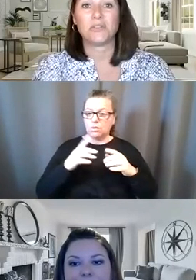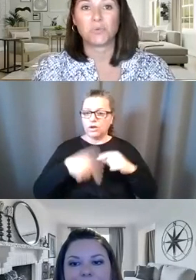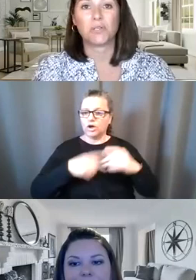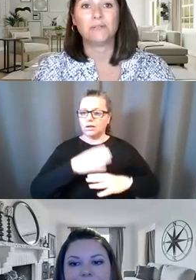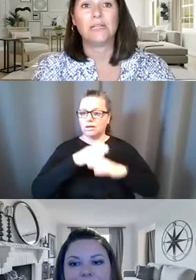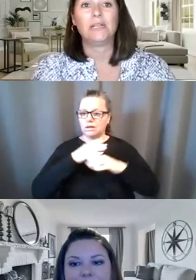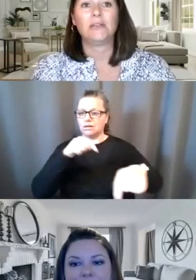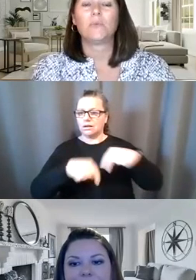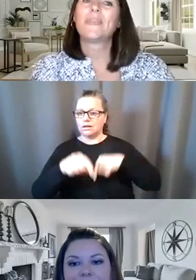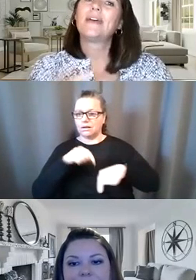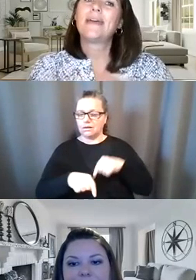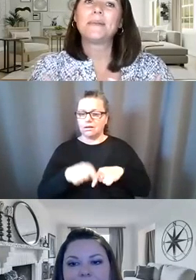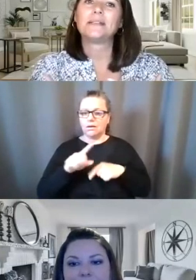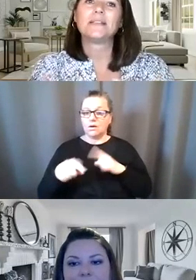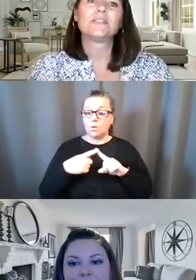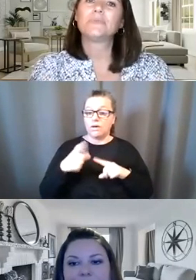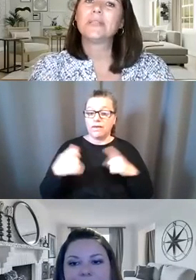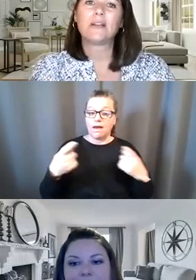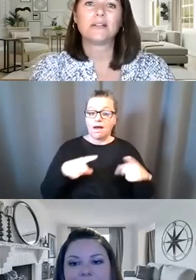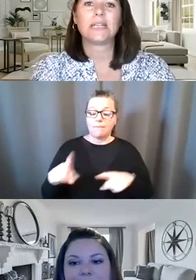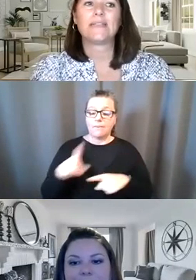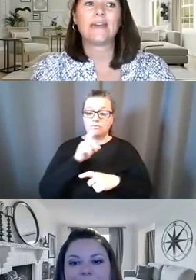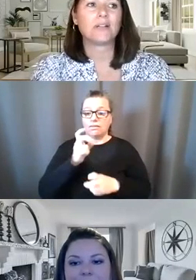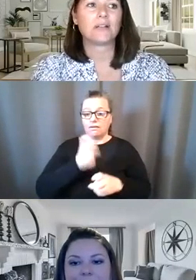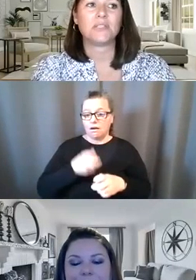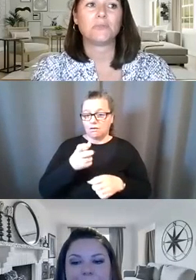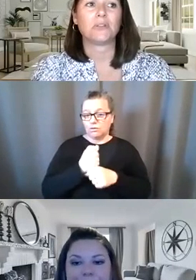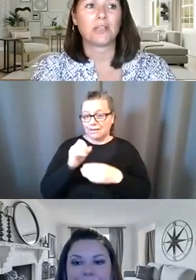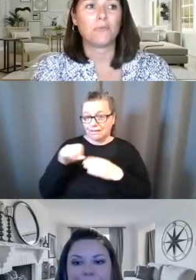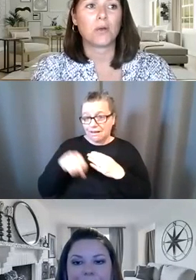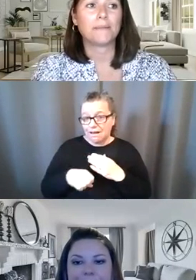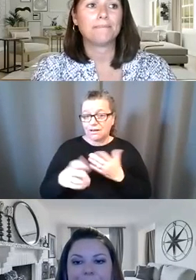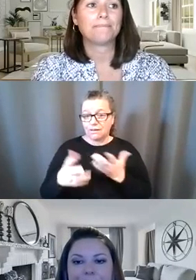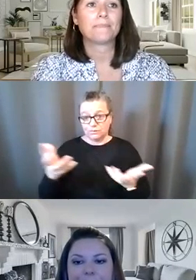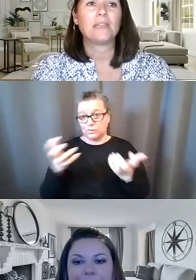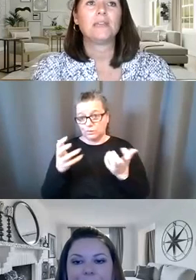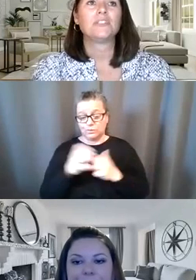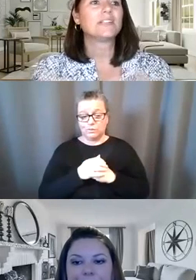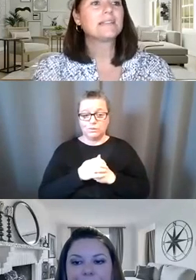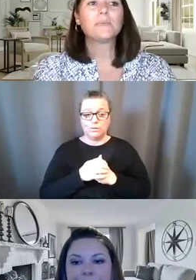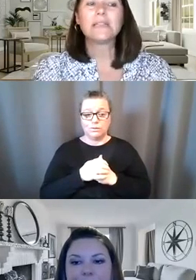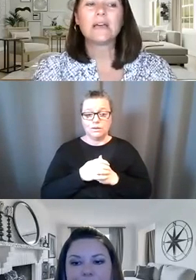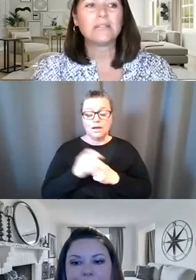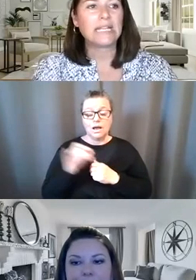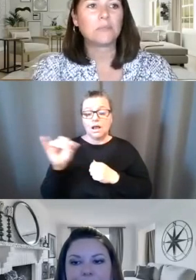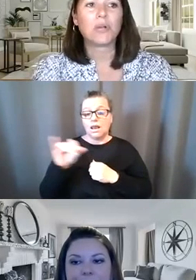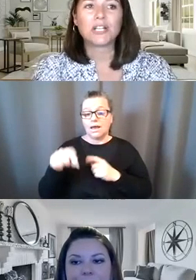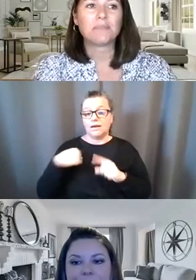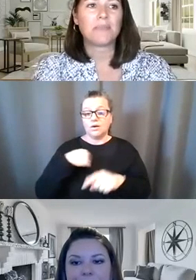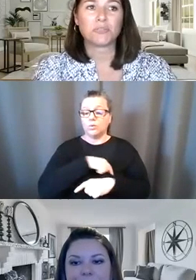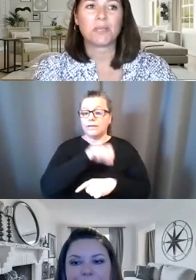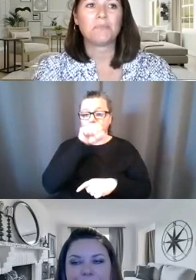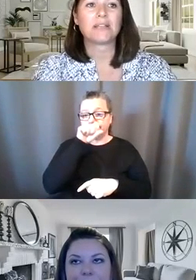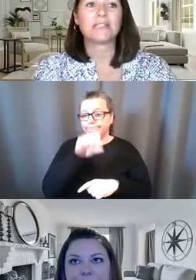as usual. When that happens, it's really hard to get the outcomes you were looking for. Just like we love lean and